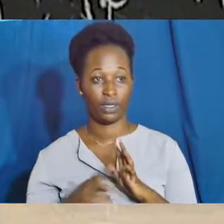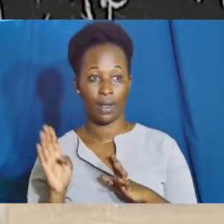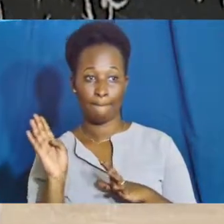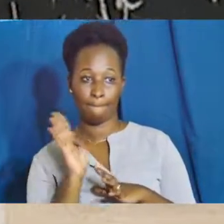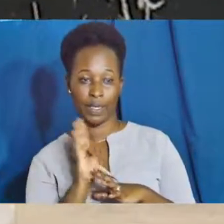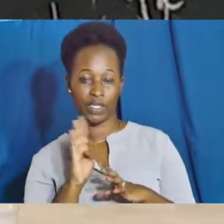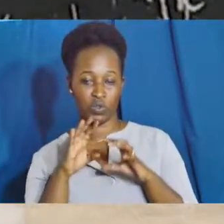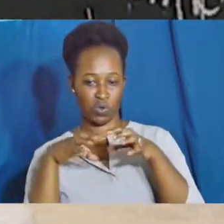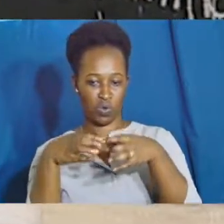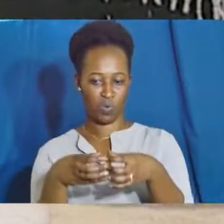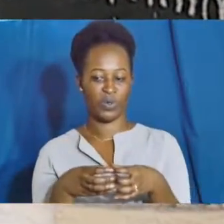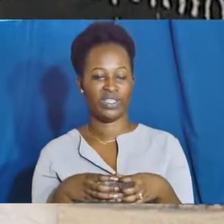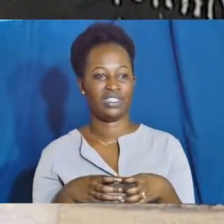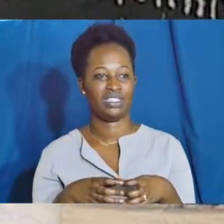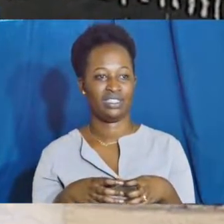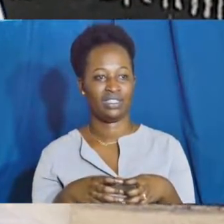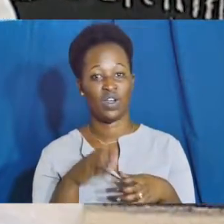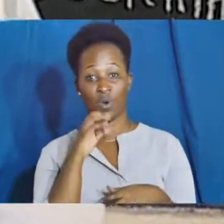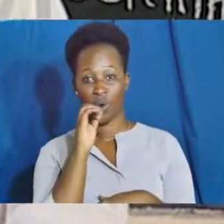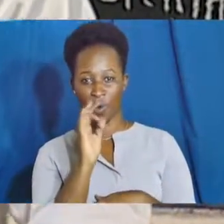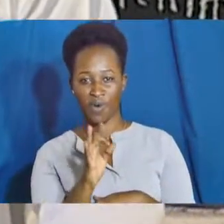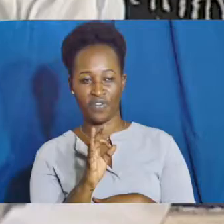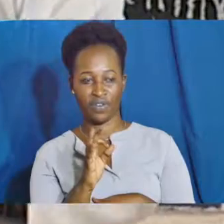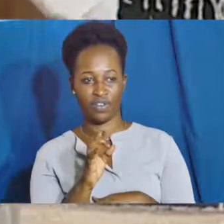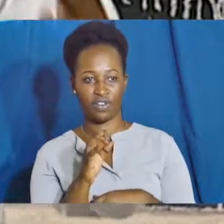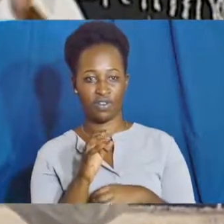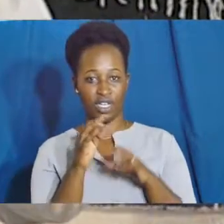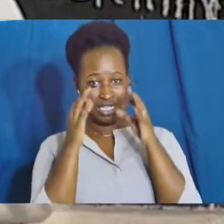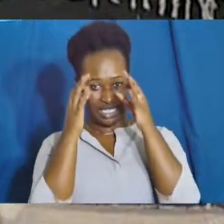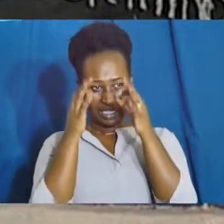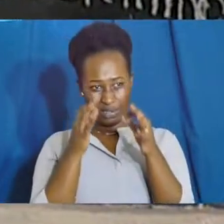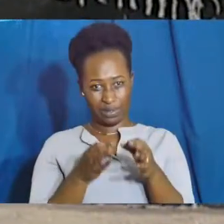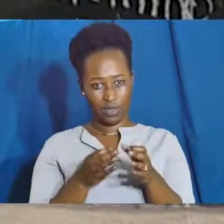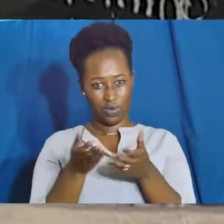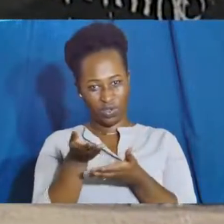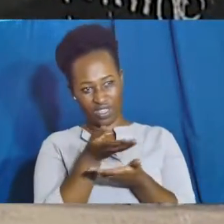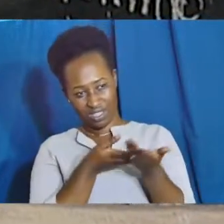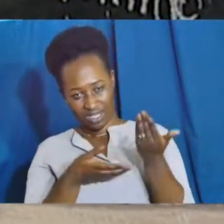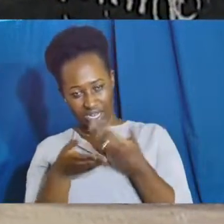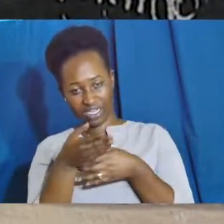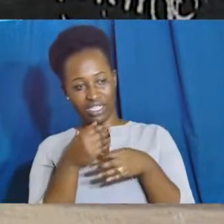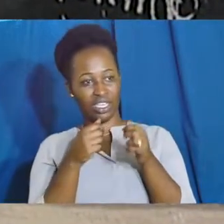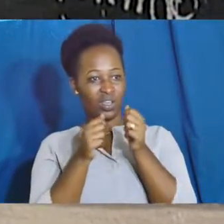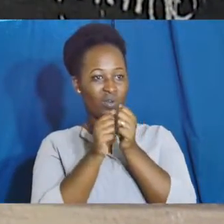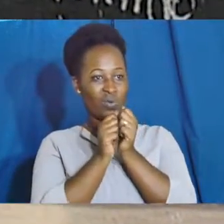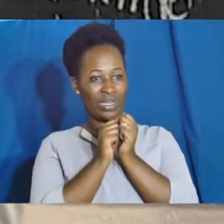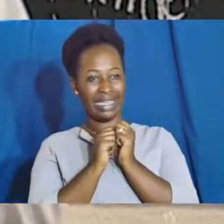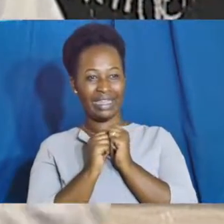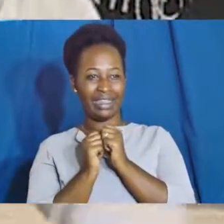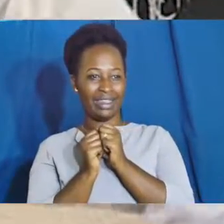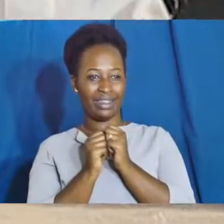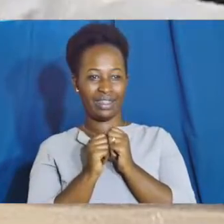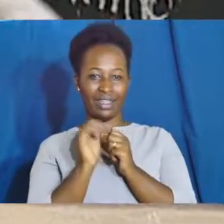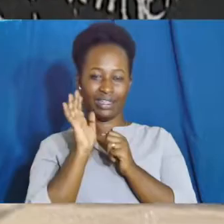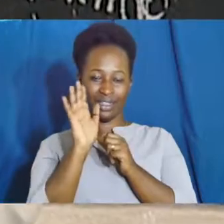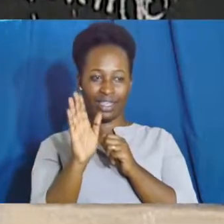biological community of organisms interacting with